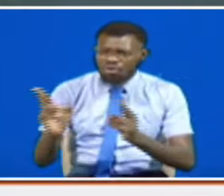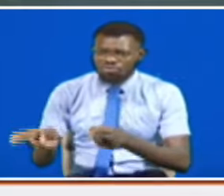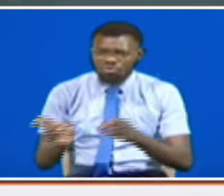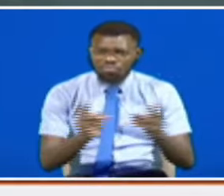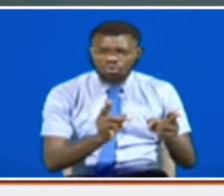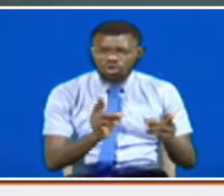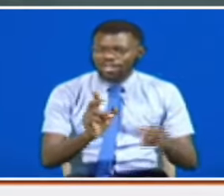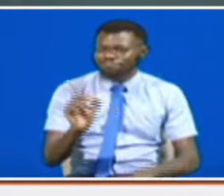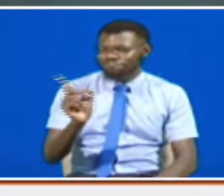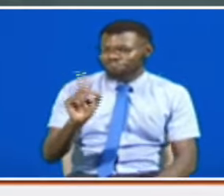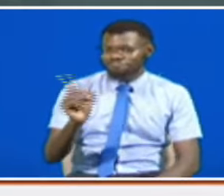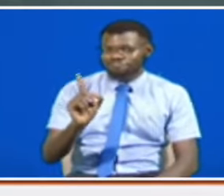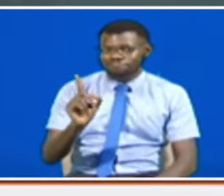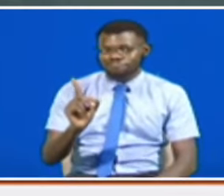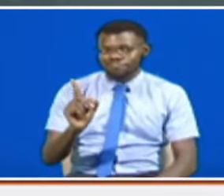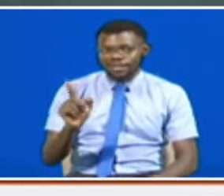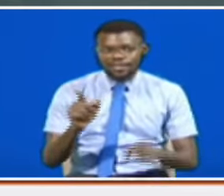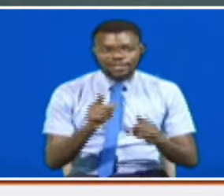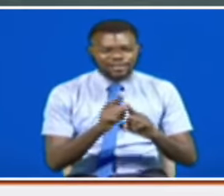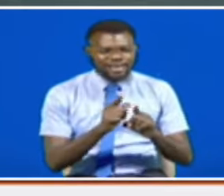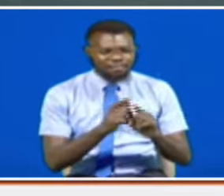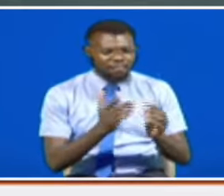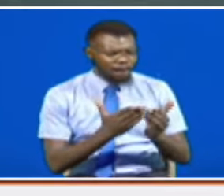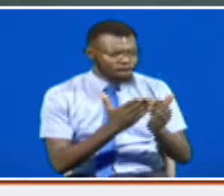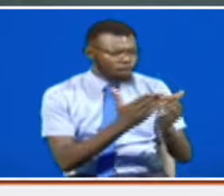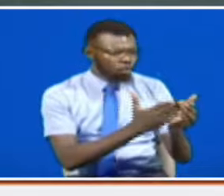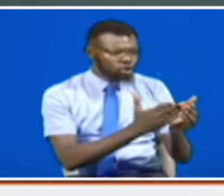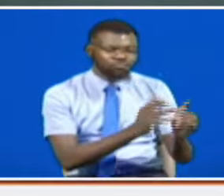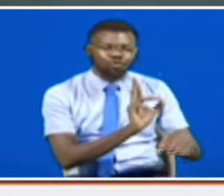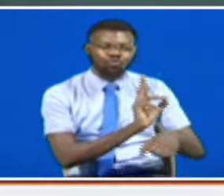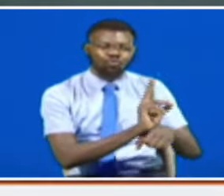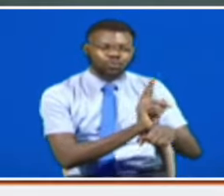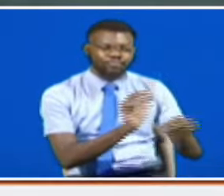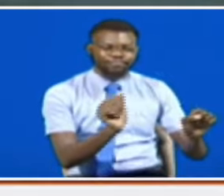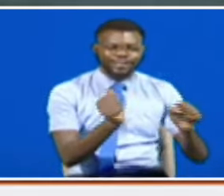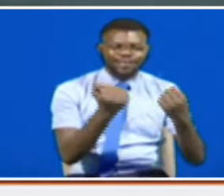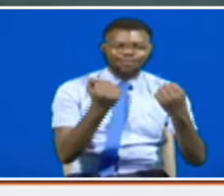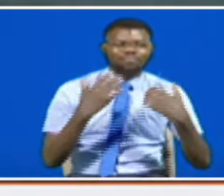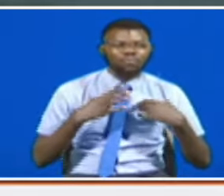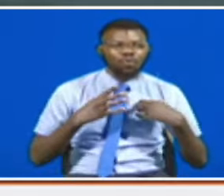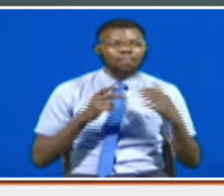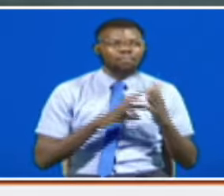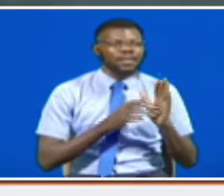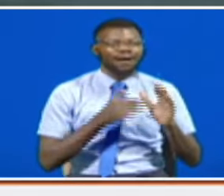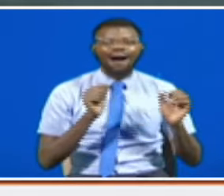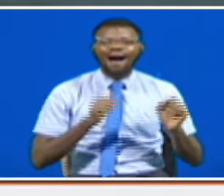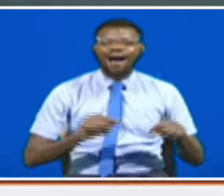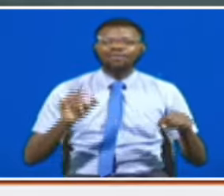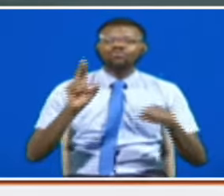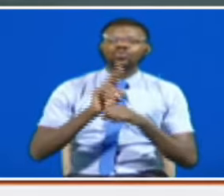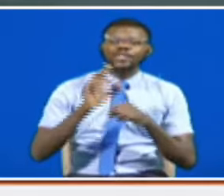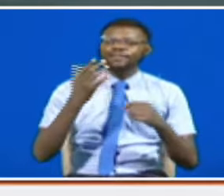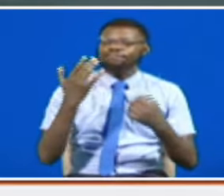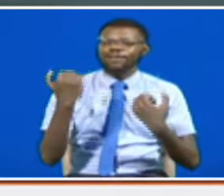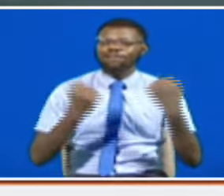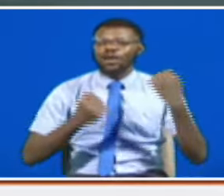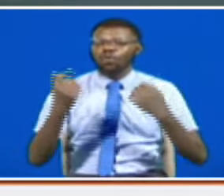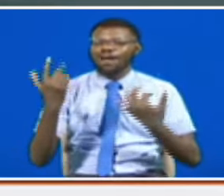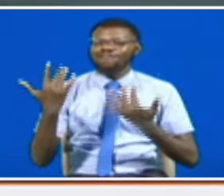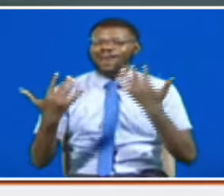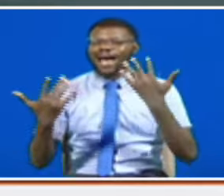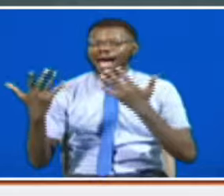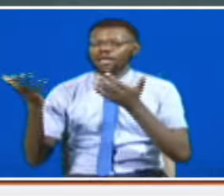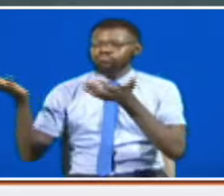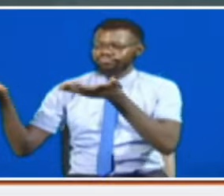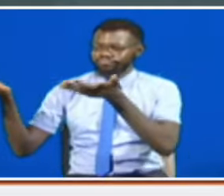call rescue rafts. These are inflatable rafts that can actually be transported on a fire engine and deployed